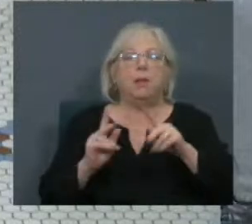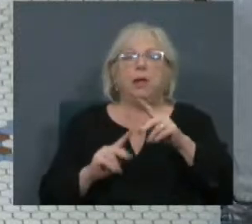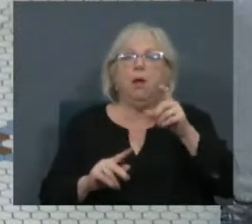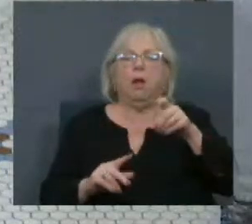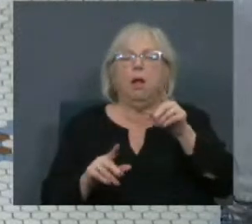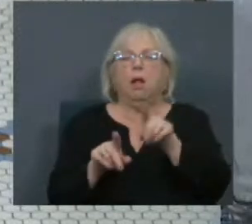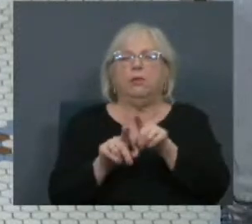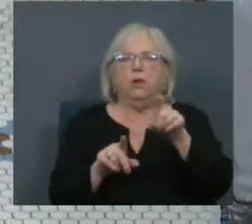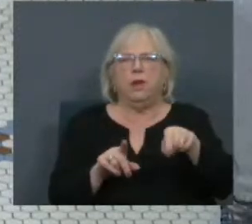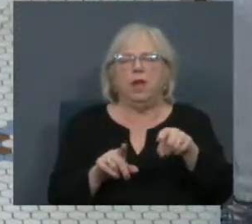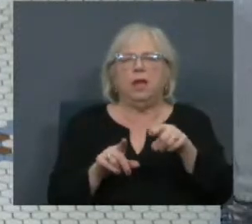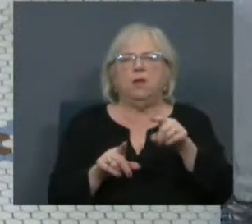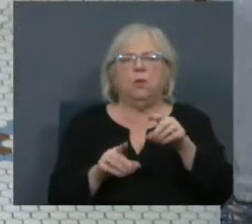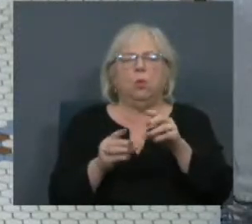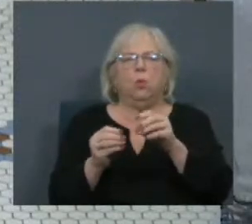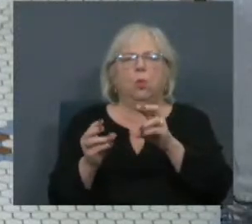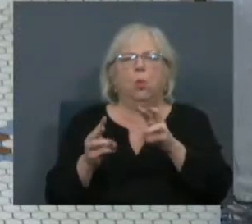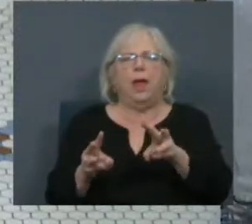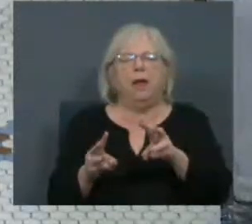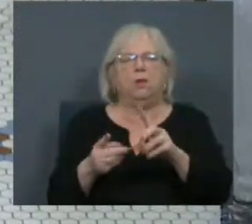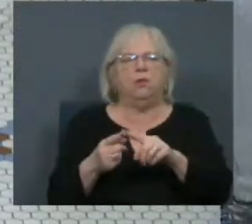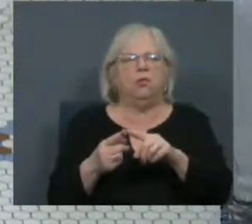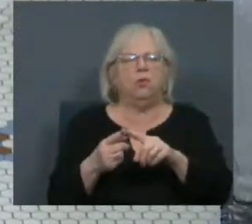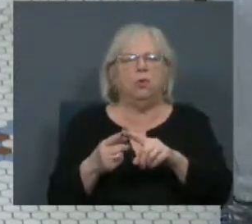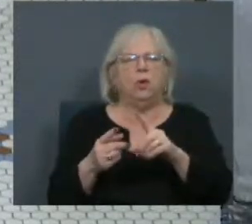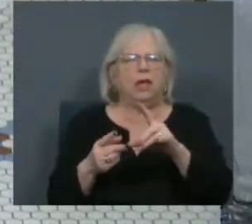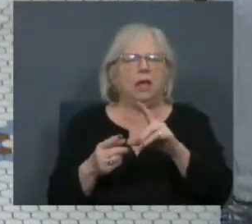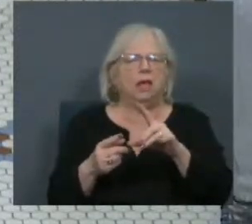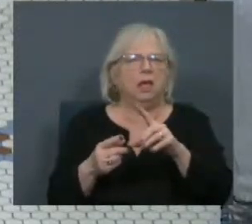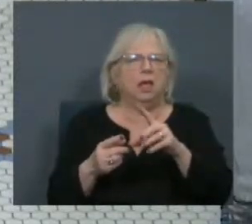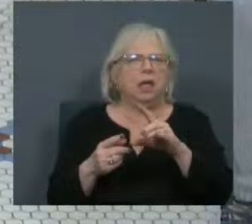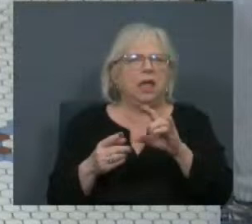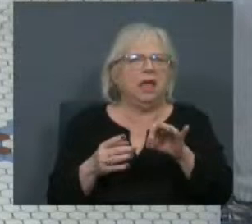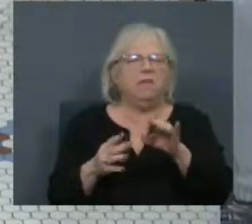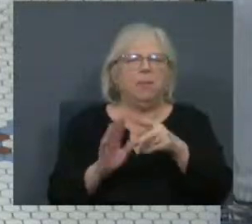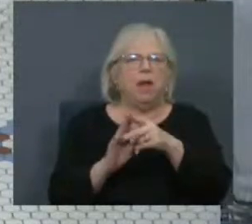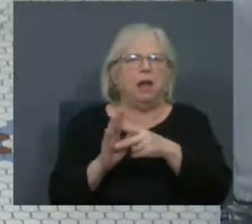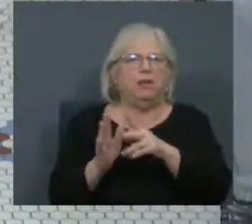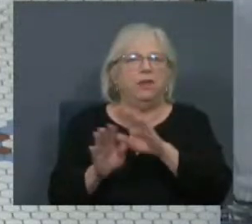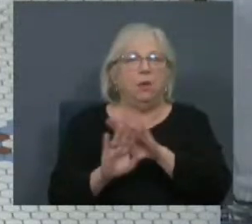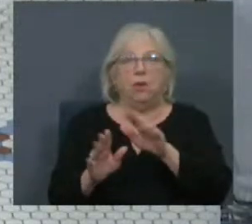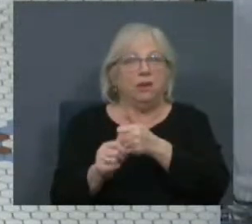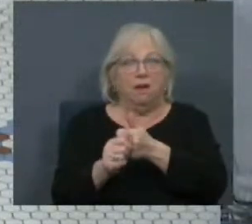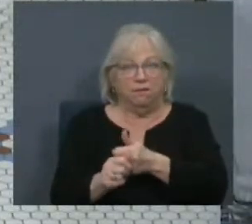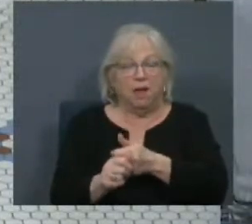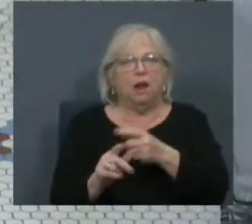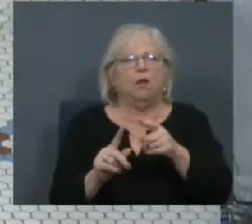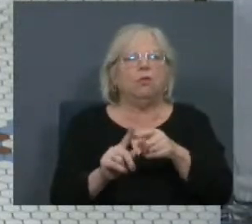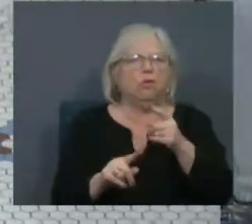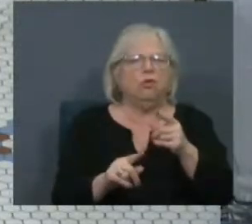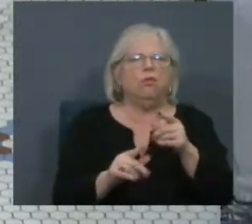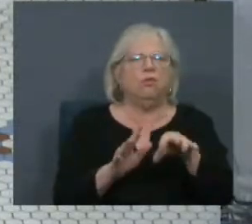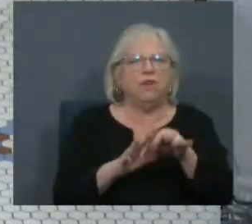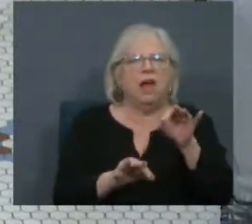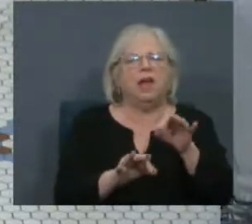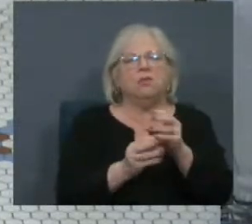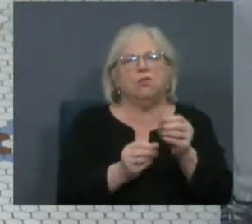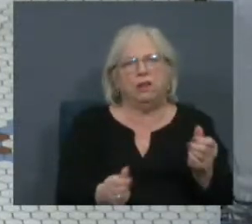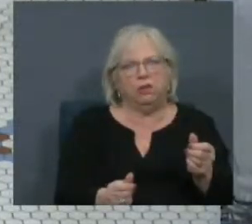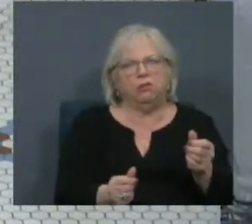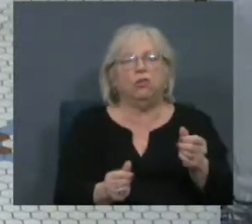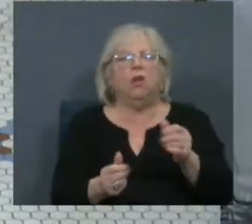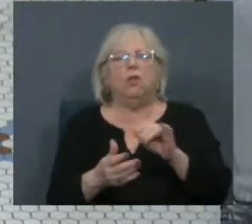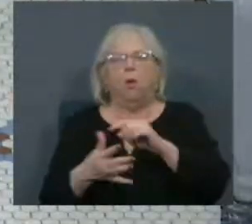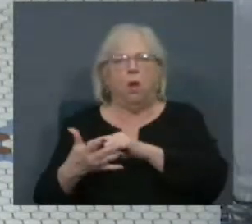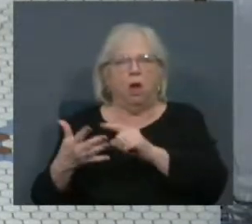ways of remedying if the policy was not enacted or not followed. So those are all reasons that I'm